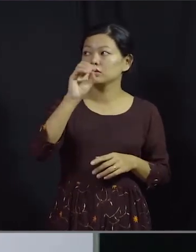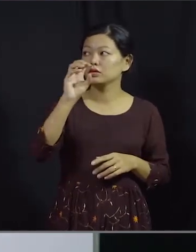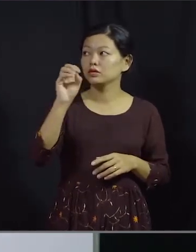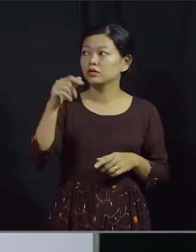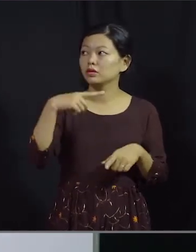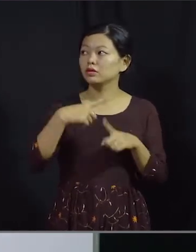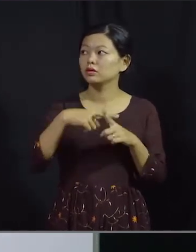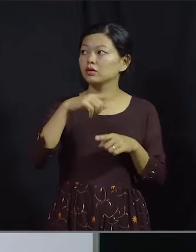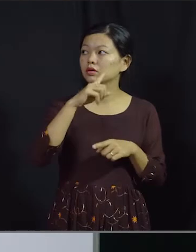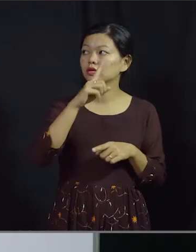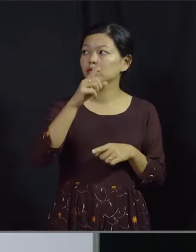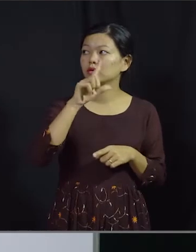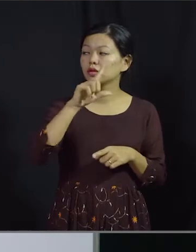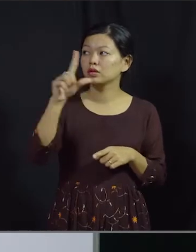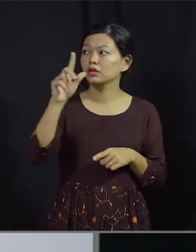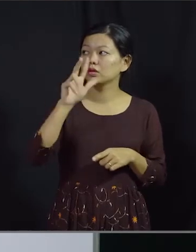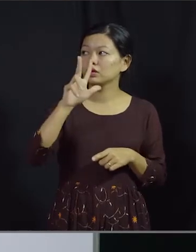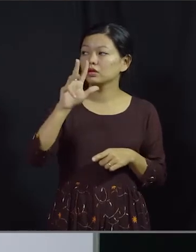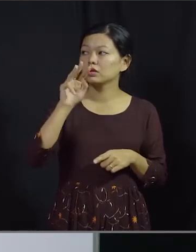1,80,000, 2,44,000,